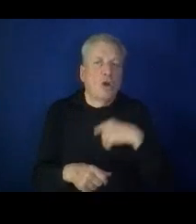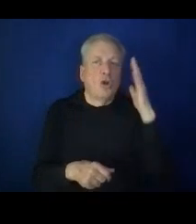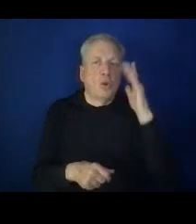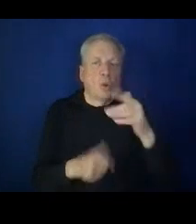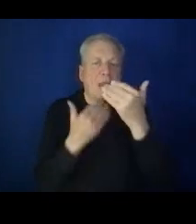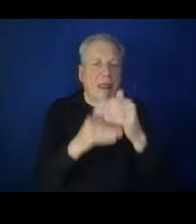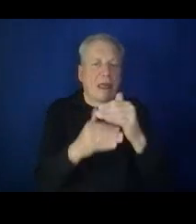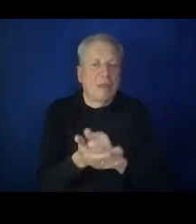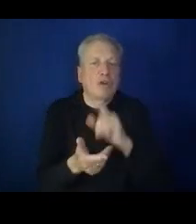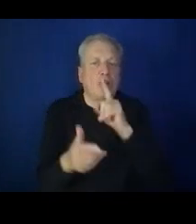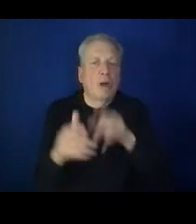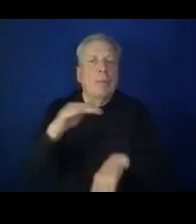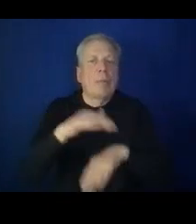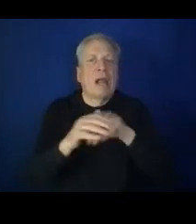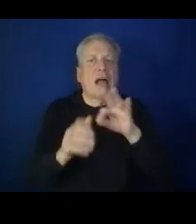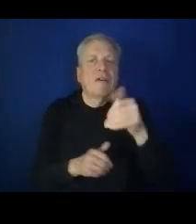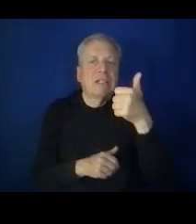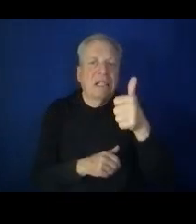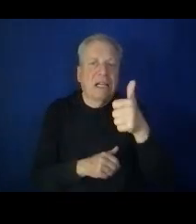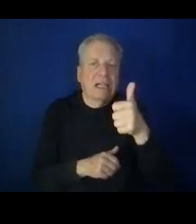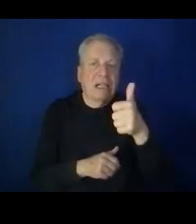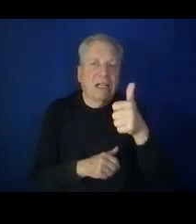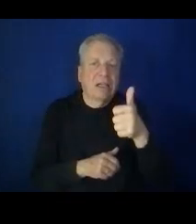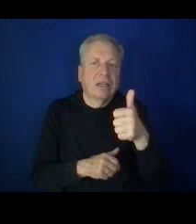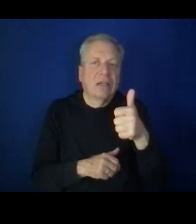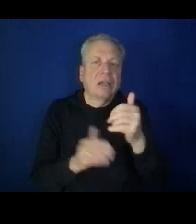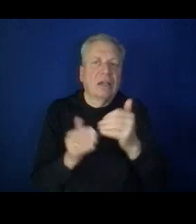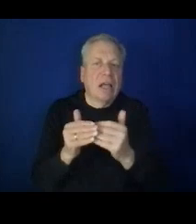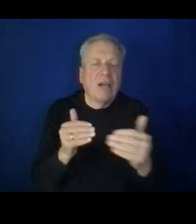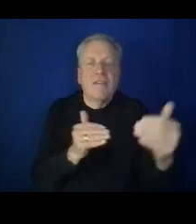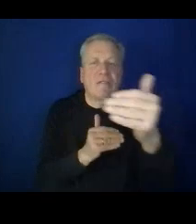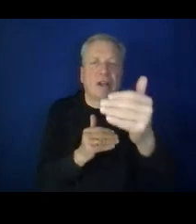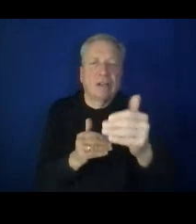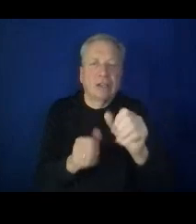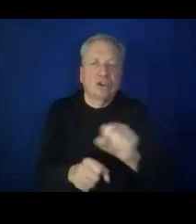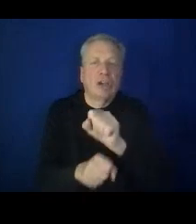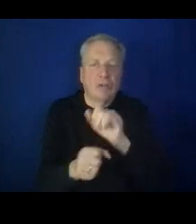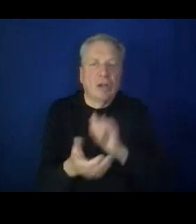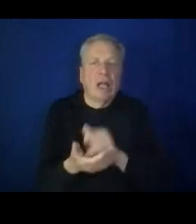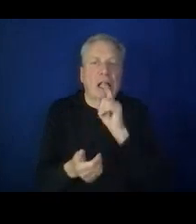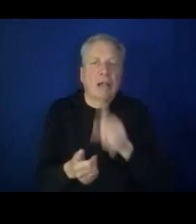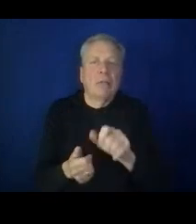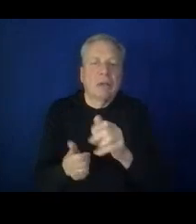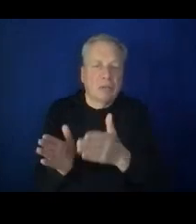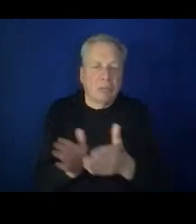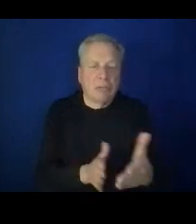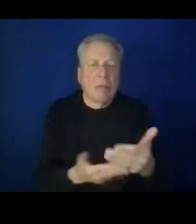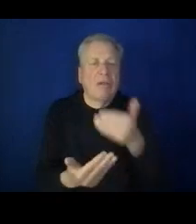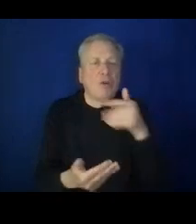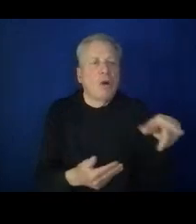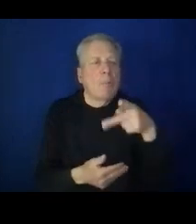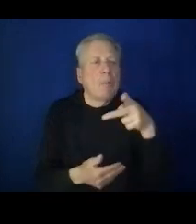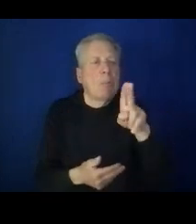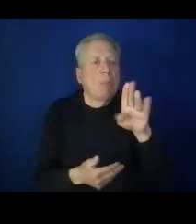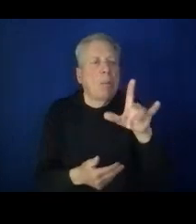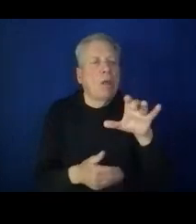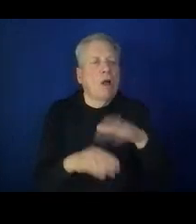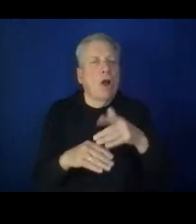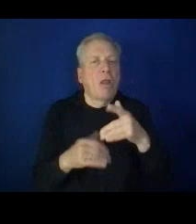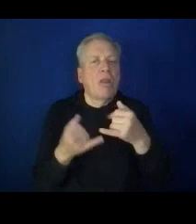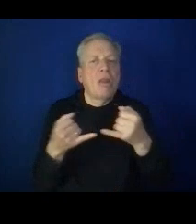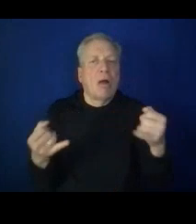to a maximum of 10 advanced reservations that can be made before the public online period